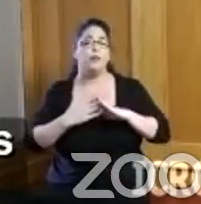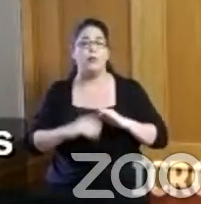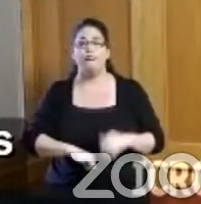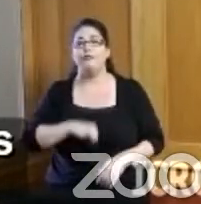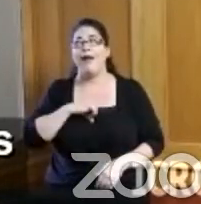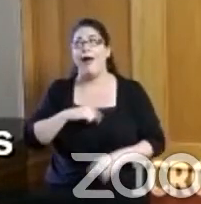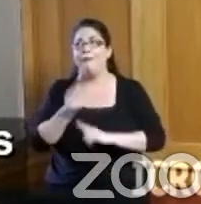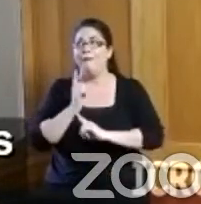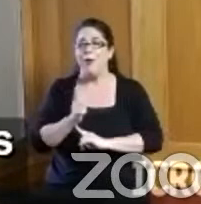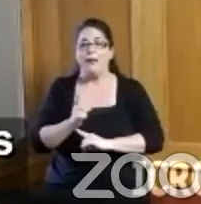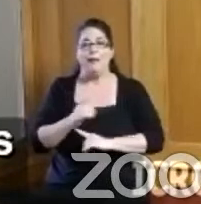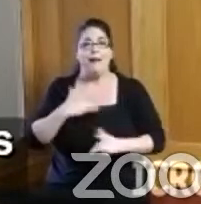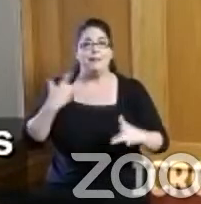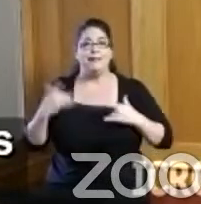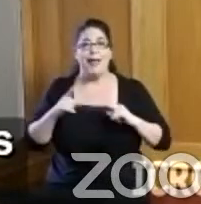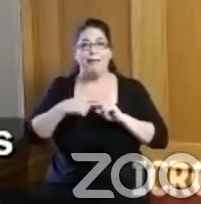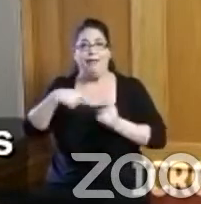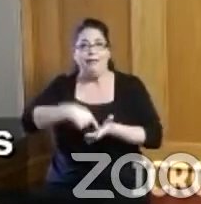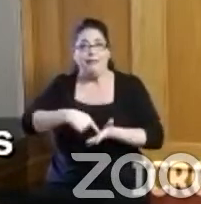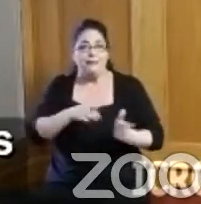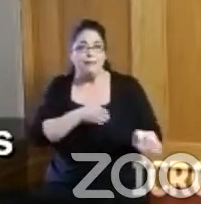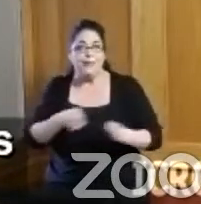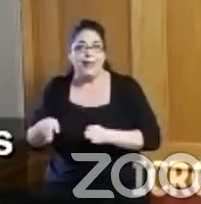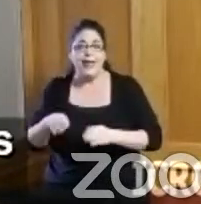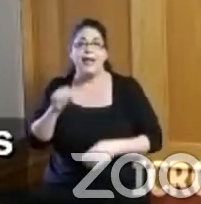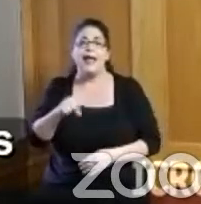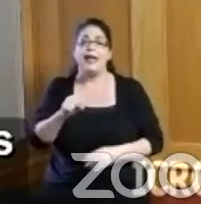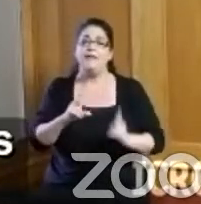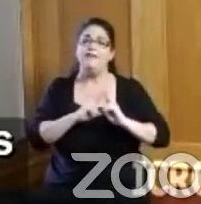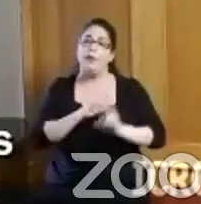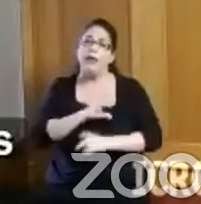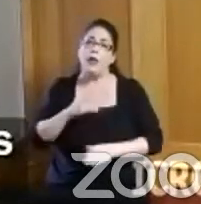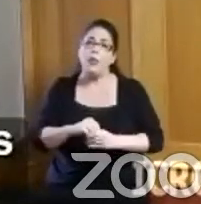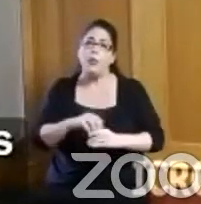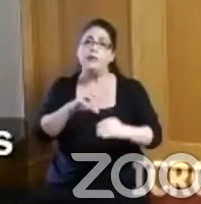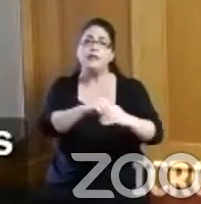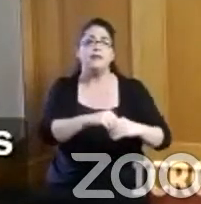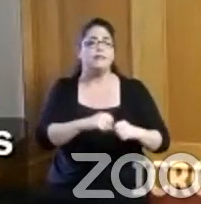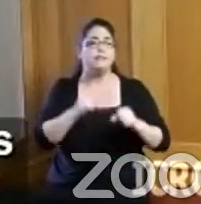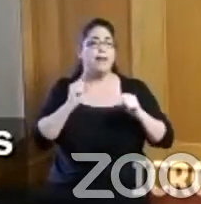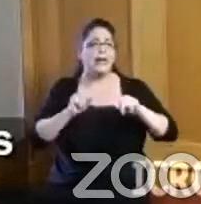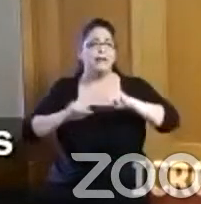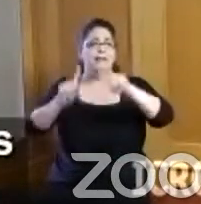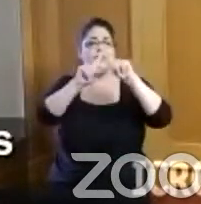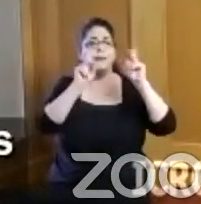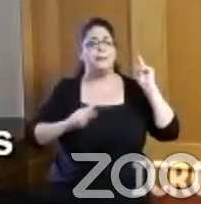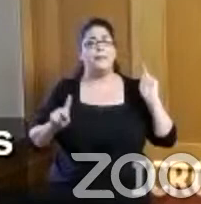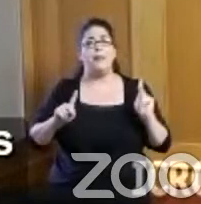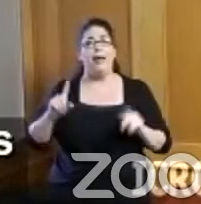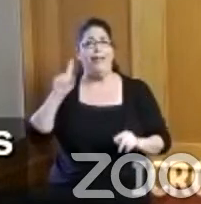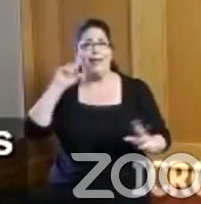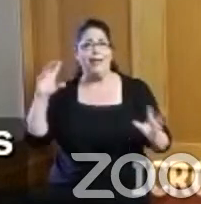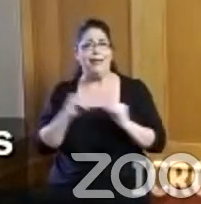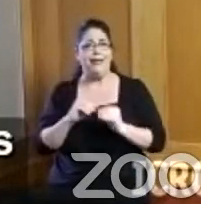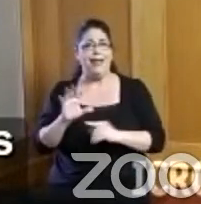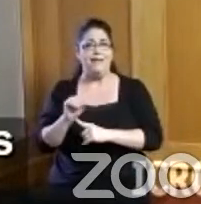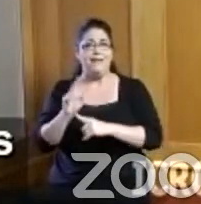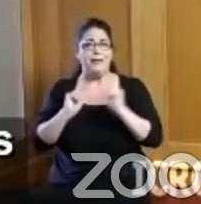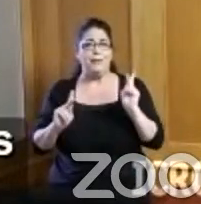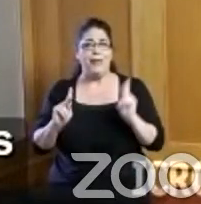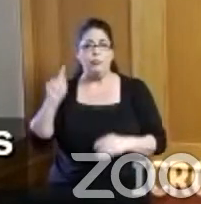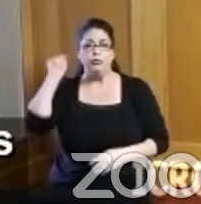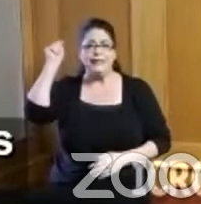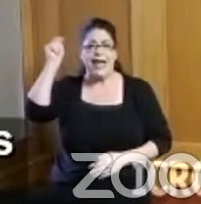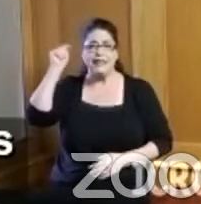excited about the plan. I'm glad that it was a very inclusive plan where we heard from many, many people. I think we had 50 people testify